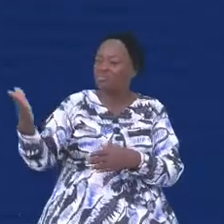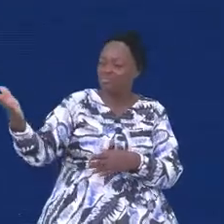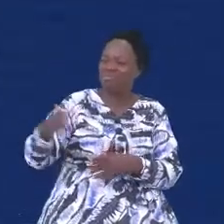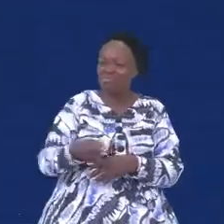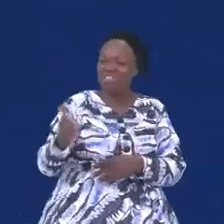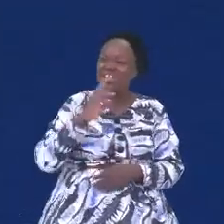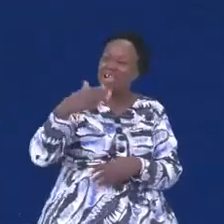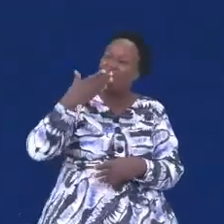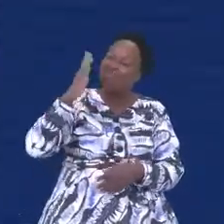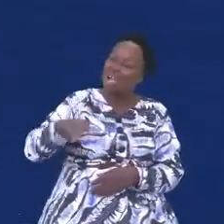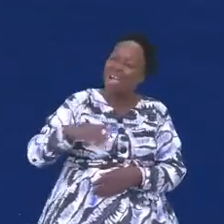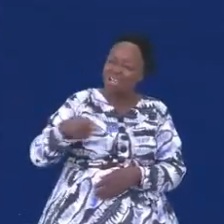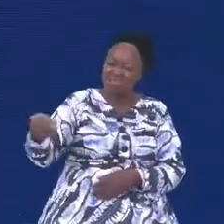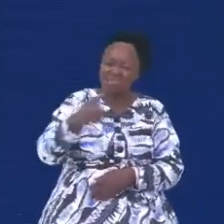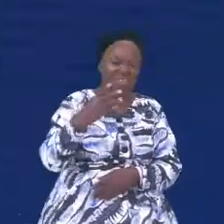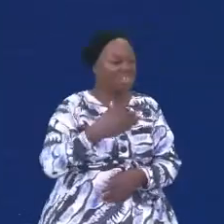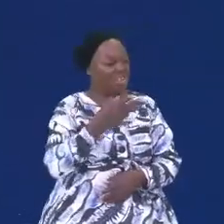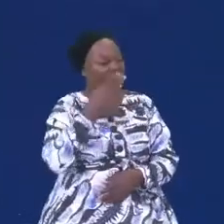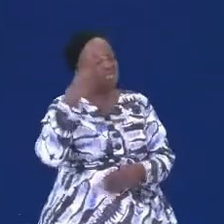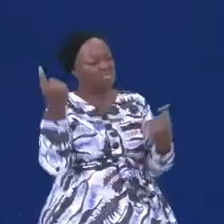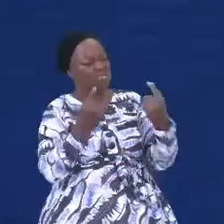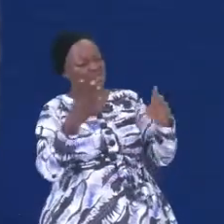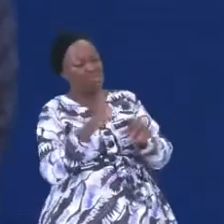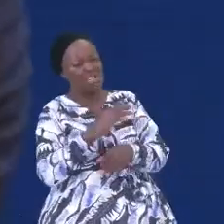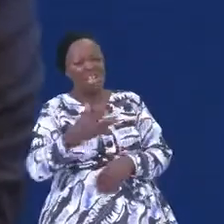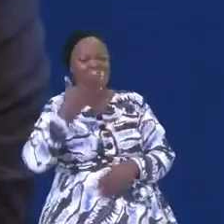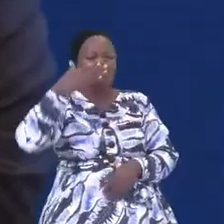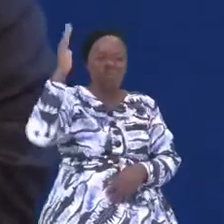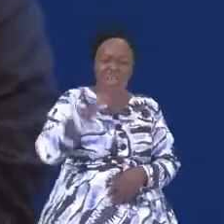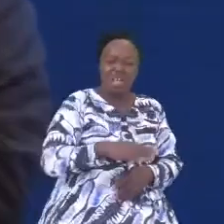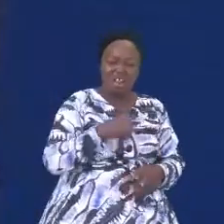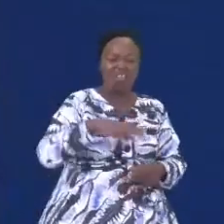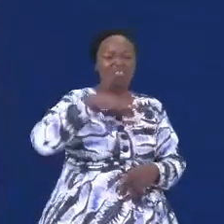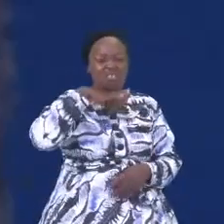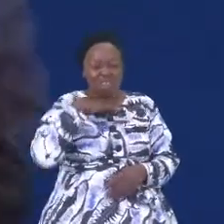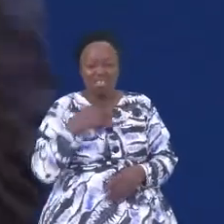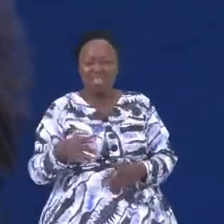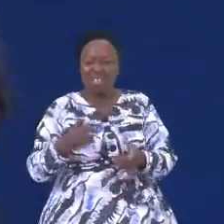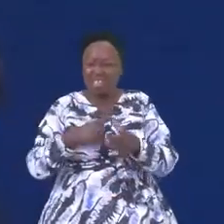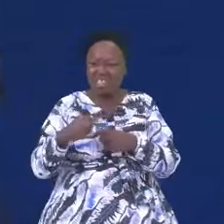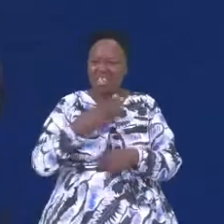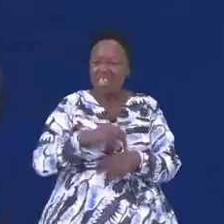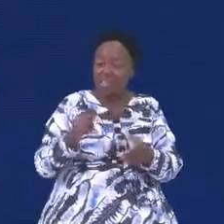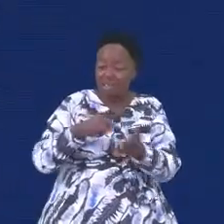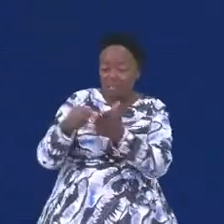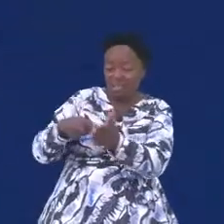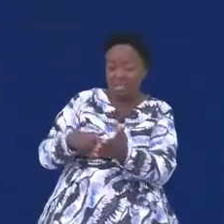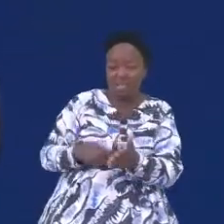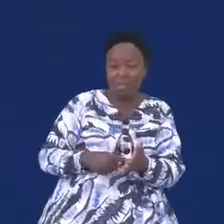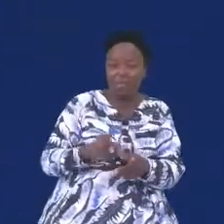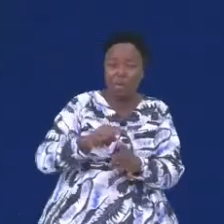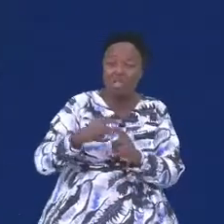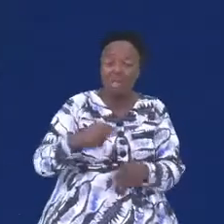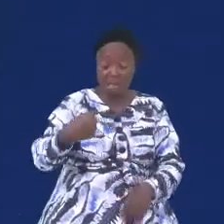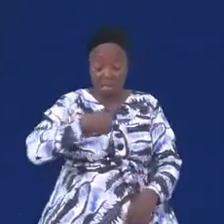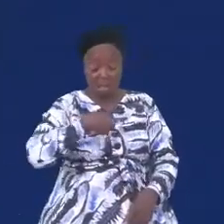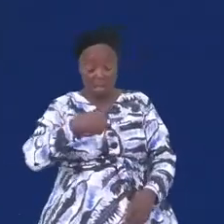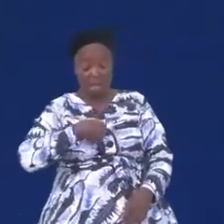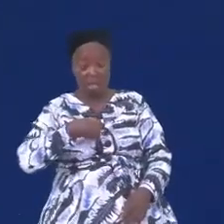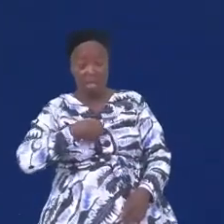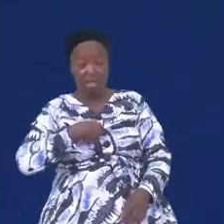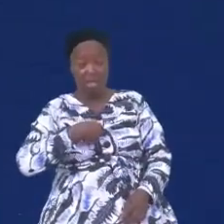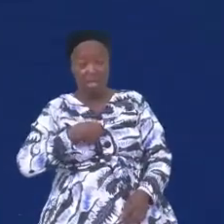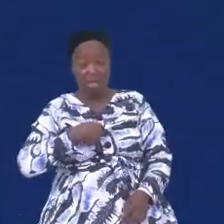they are sinful, they are wicked, they are corrupt, they are evil, they are that. He said, behold, I